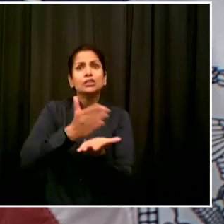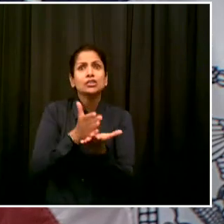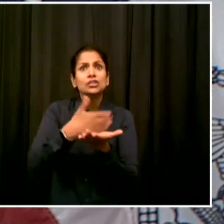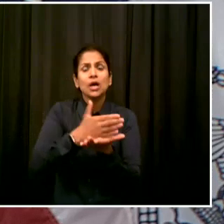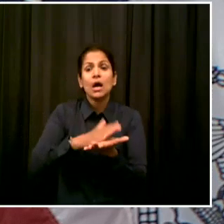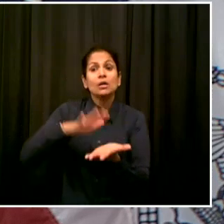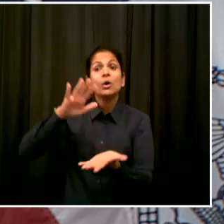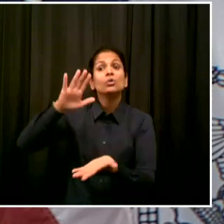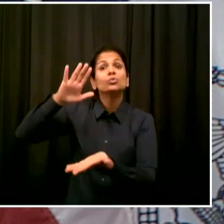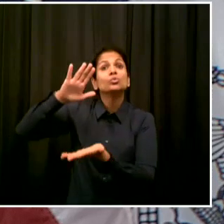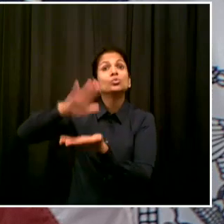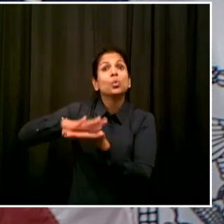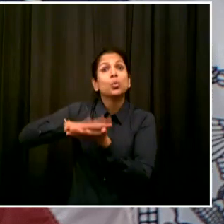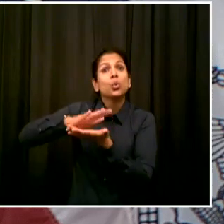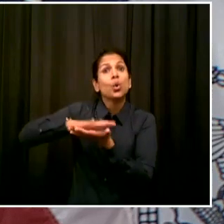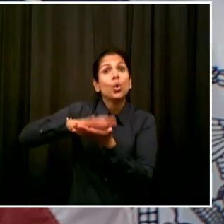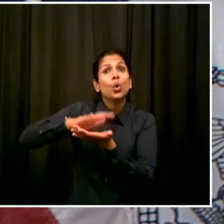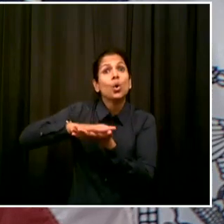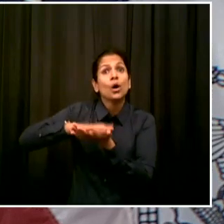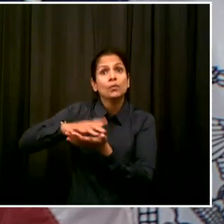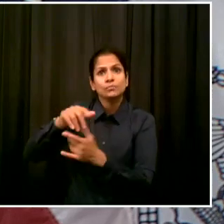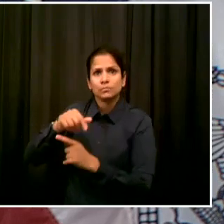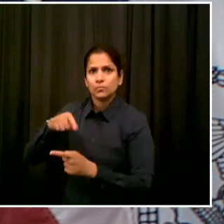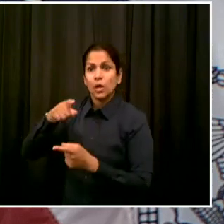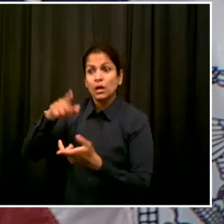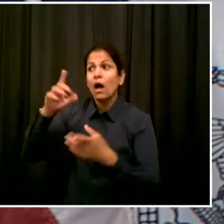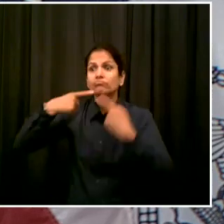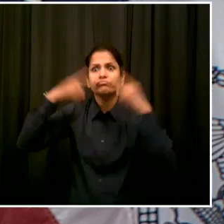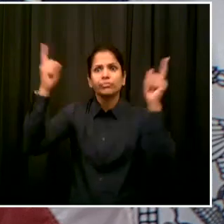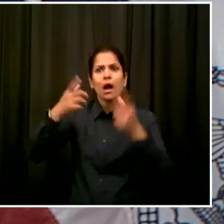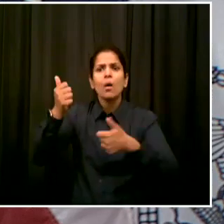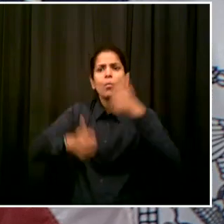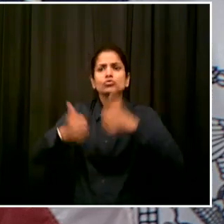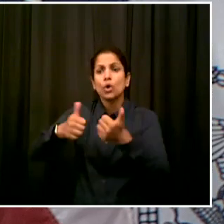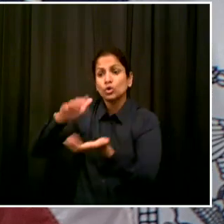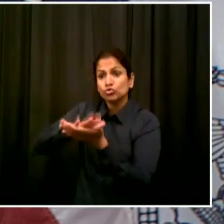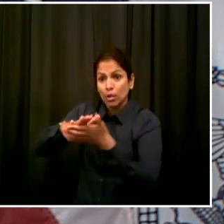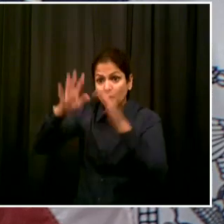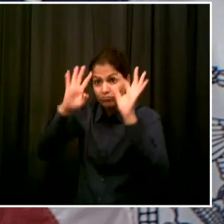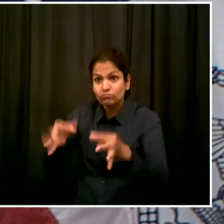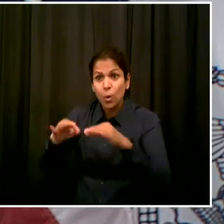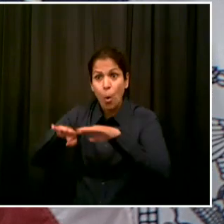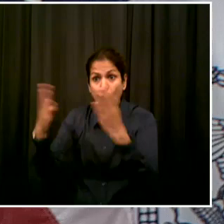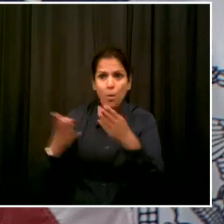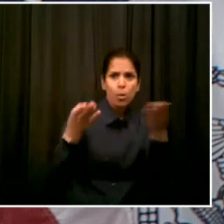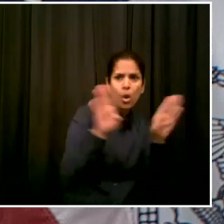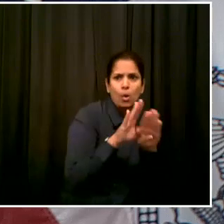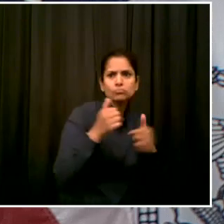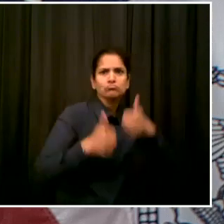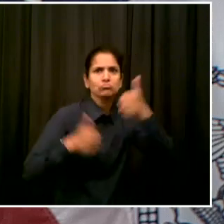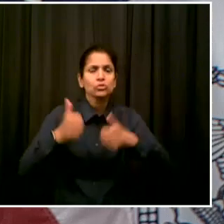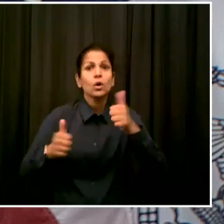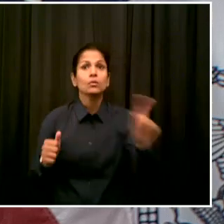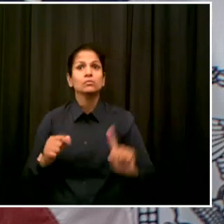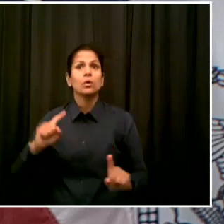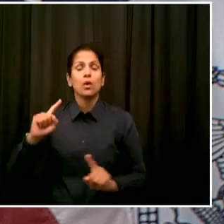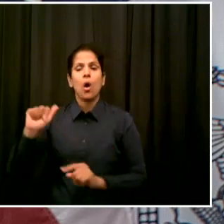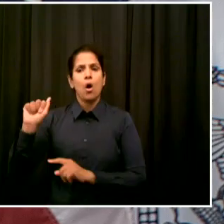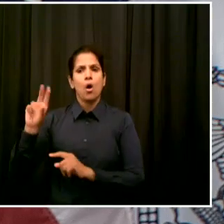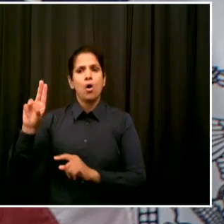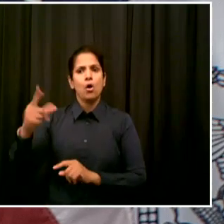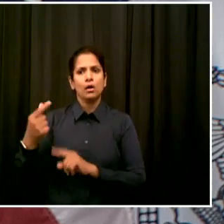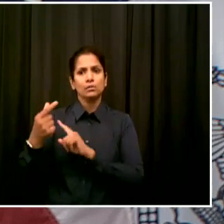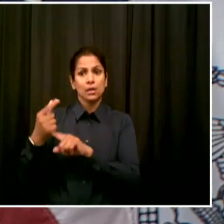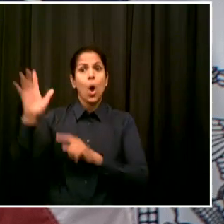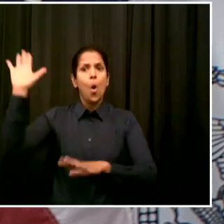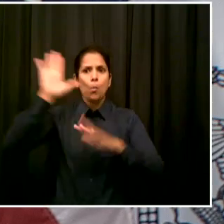Rich, I want to just say our job is always to respond to the needs of our people. And when the Department